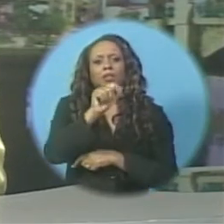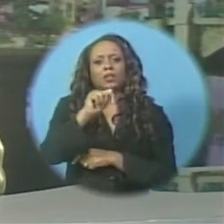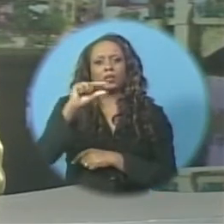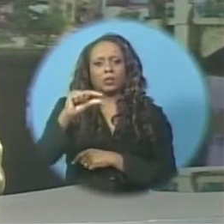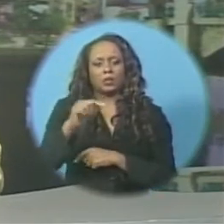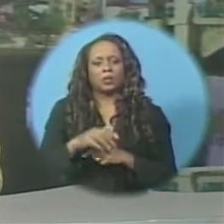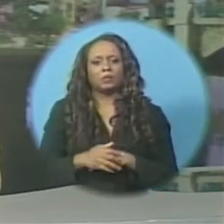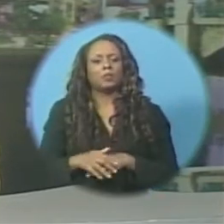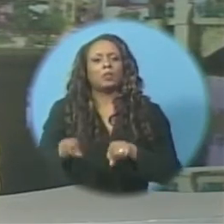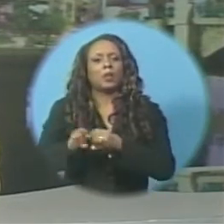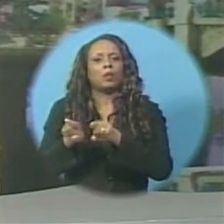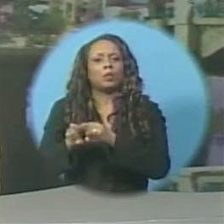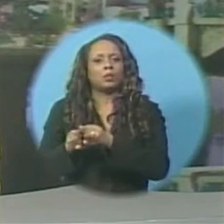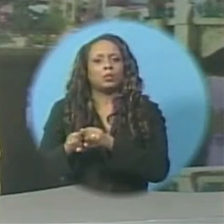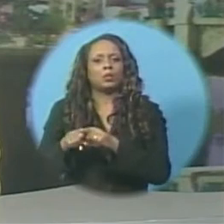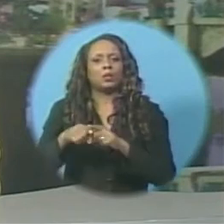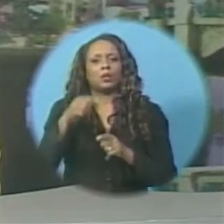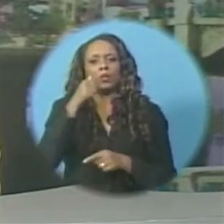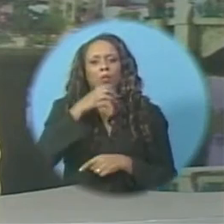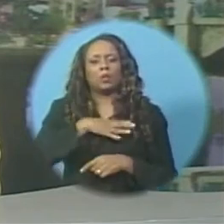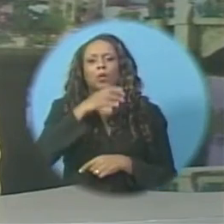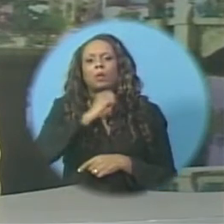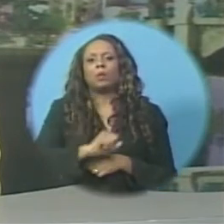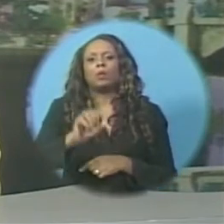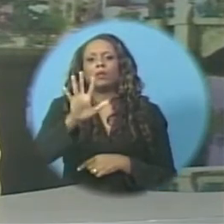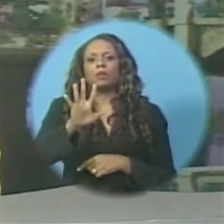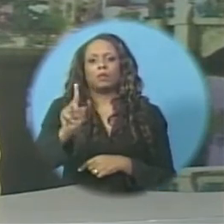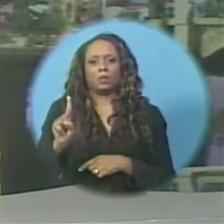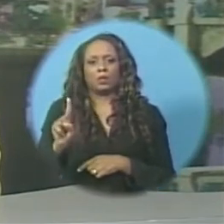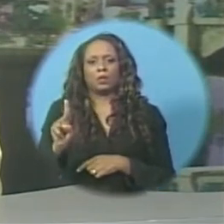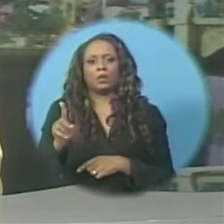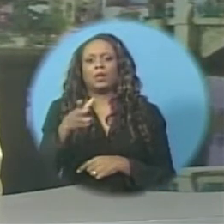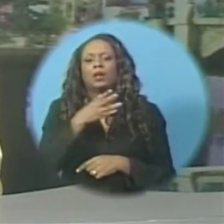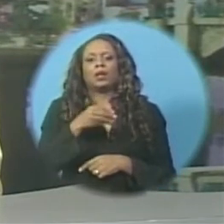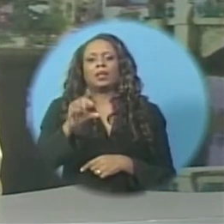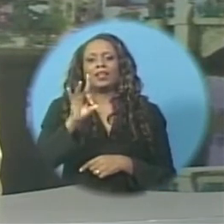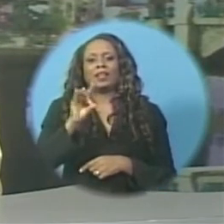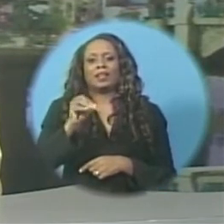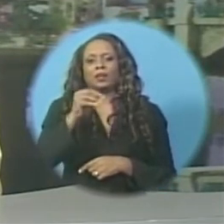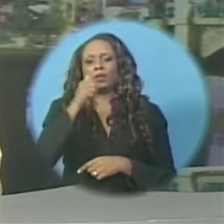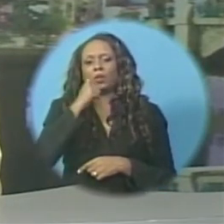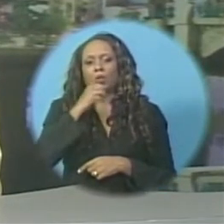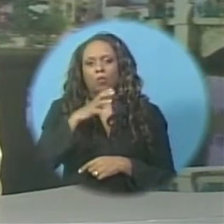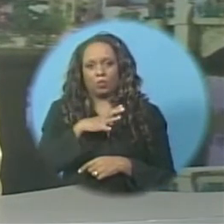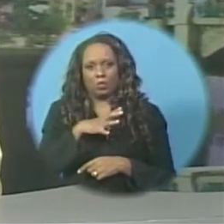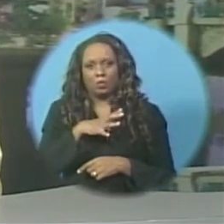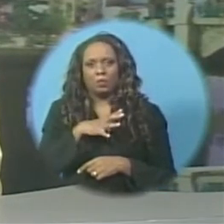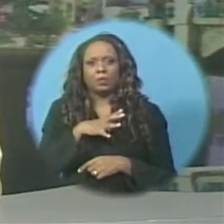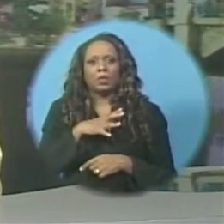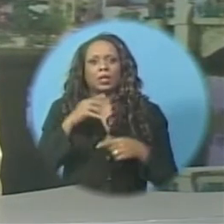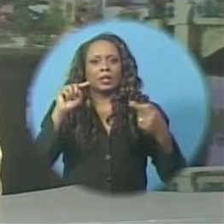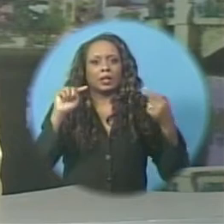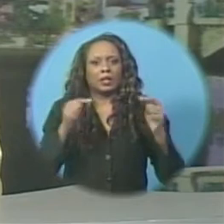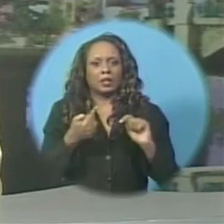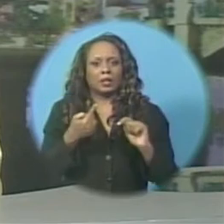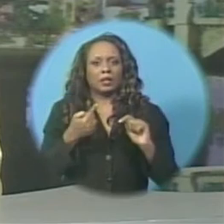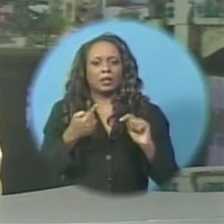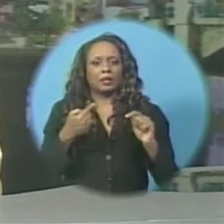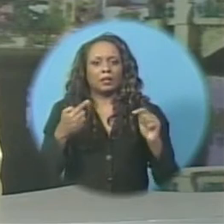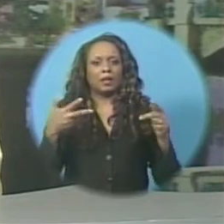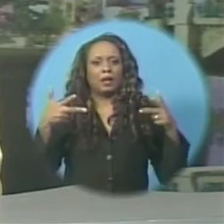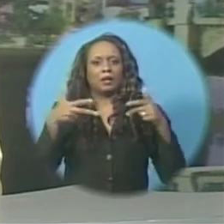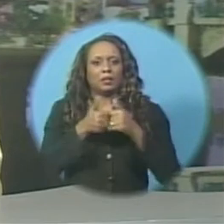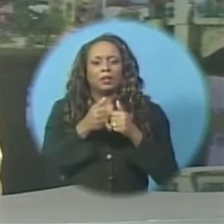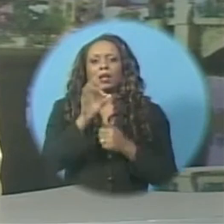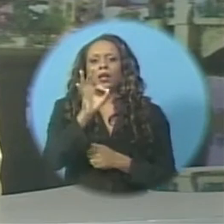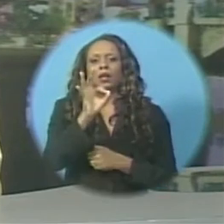earlier, 51-year-old Claudia Jesser Moses and her passenger, 80-year-old Margaret Smith, were injured in an accident at